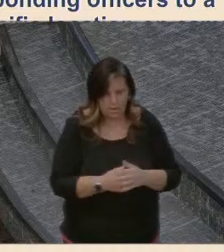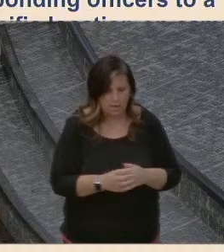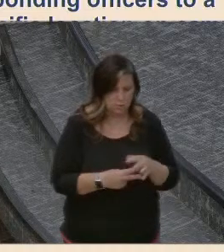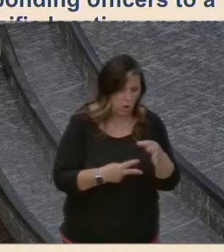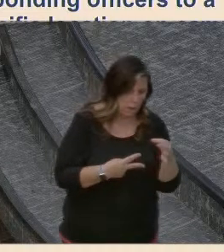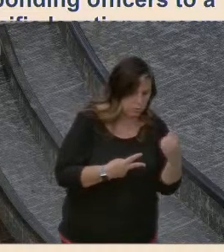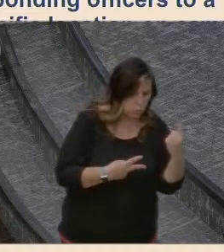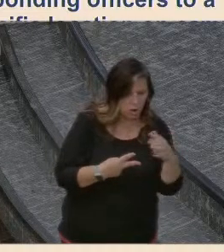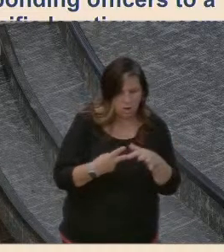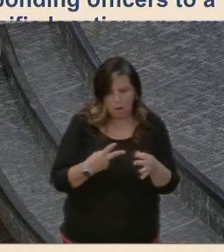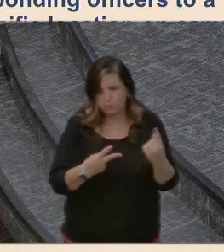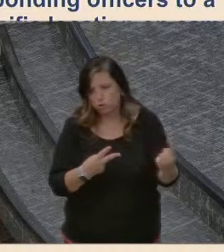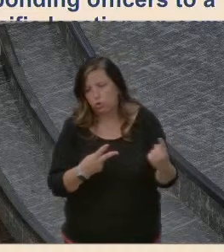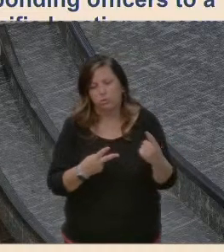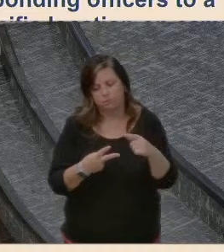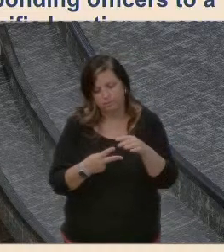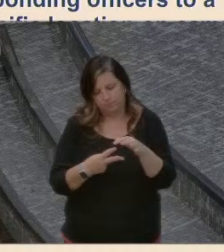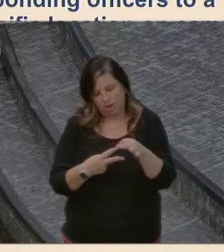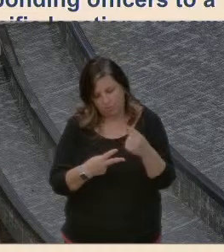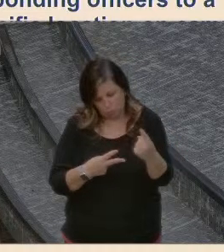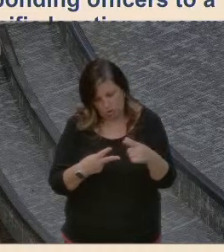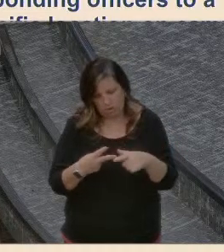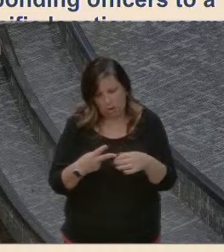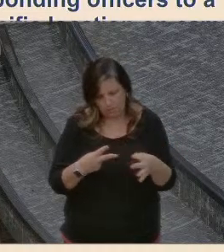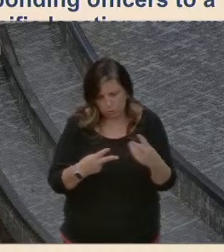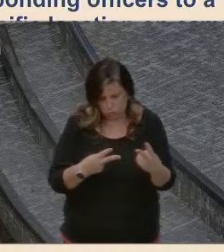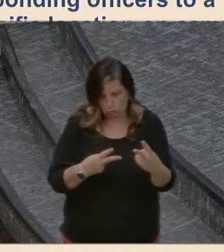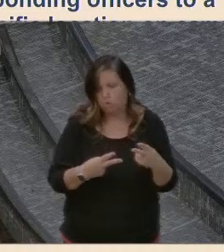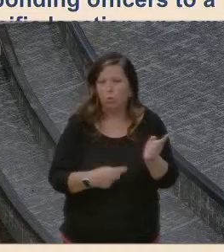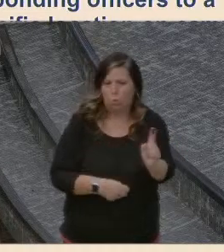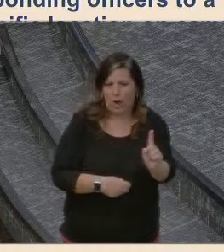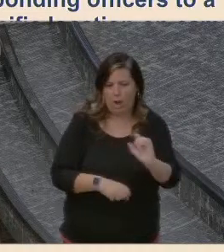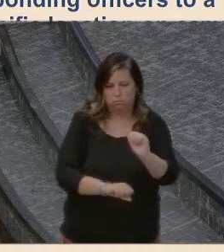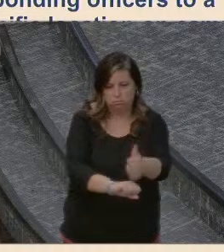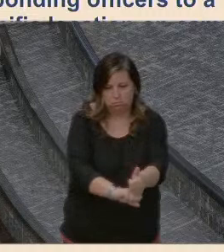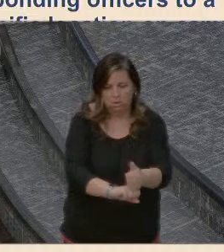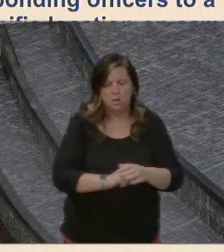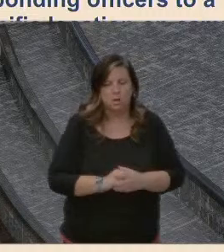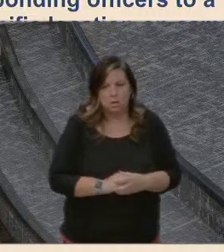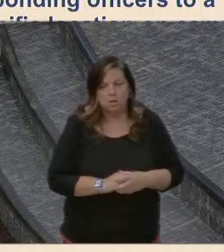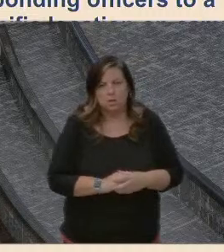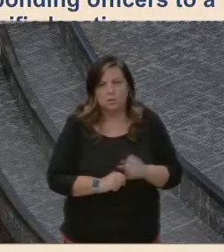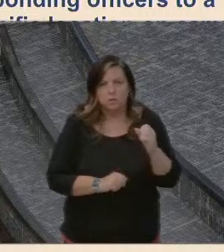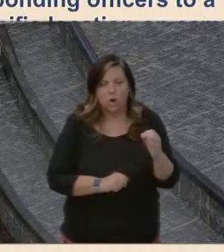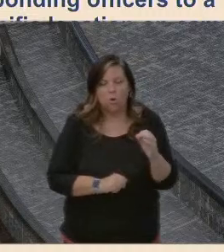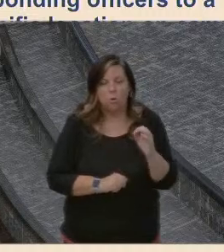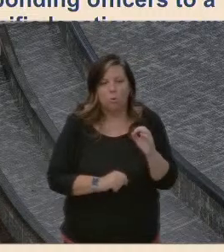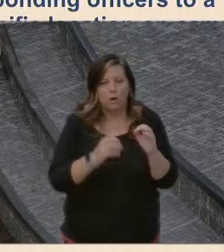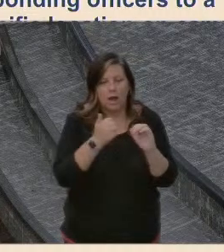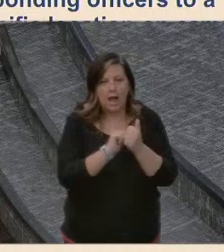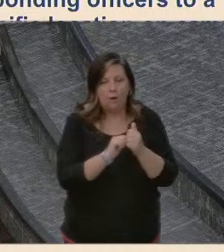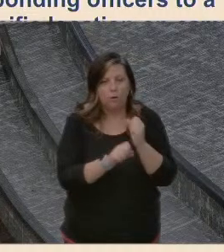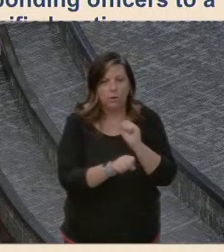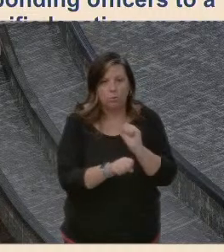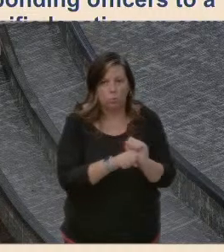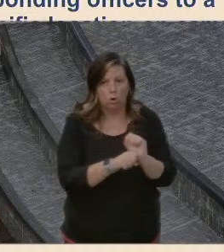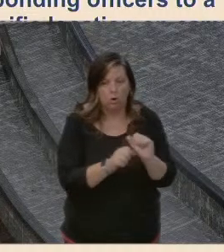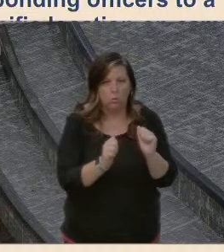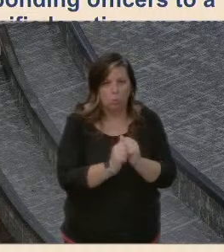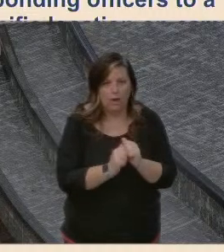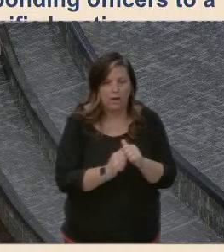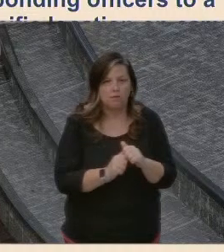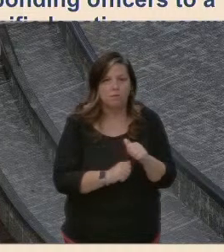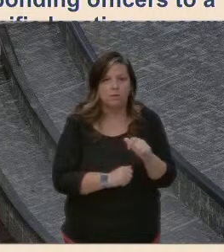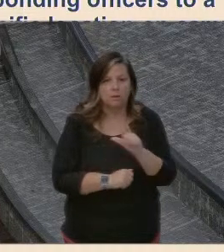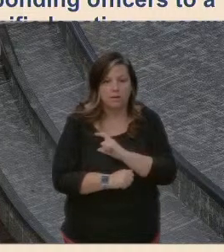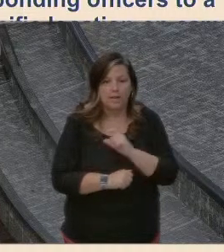And so again, the grid pattern, the way it would work with law enforcement in the event they had to respond to one of our schools,